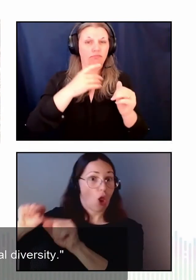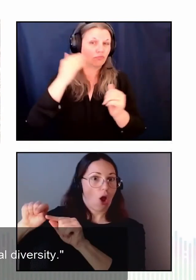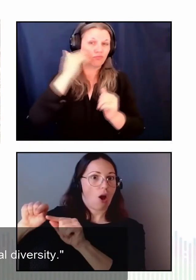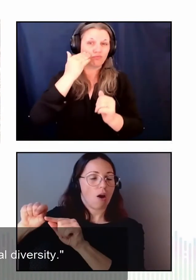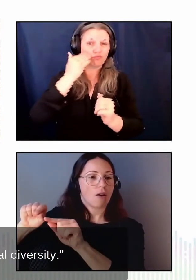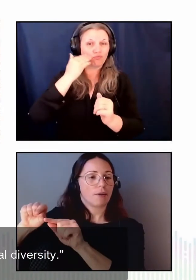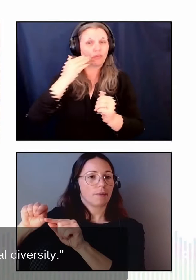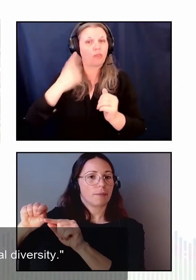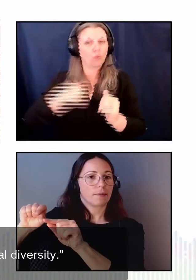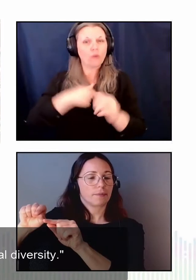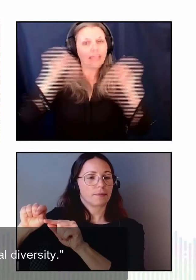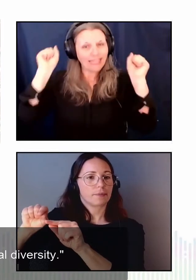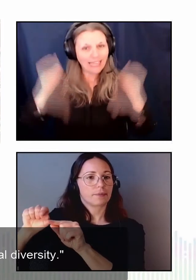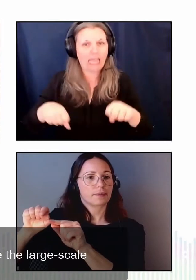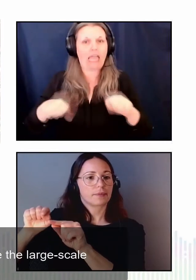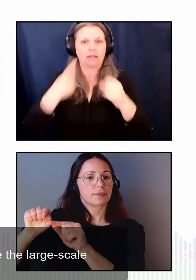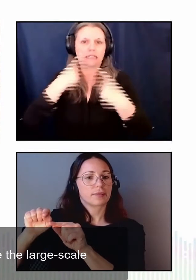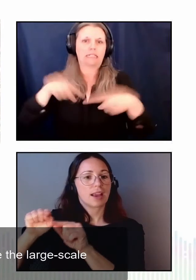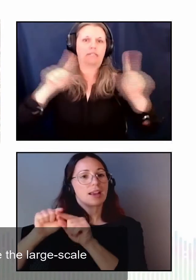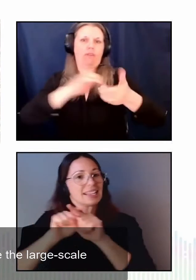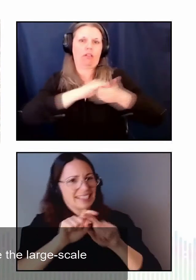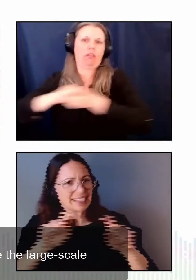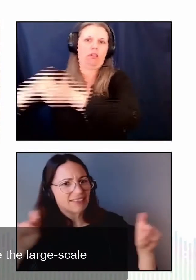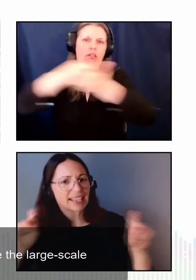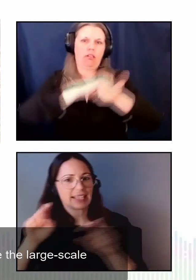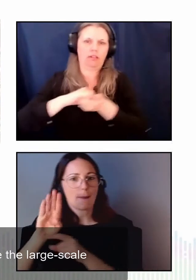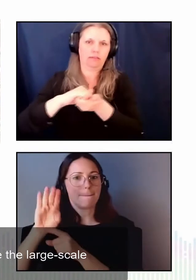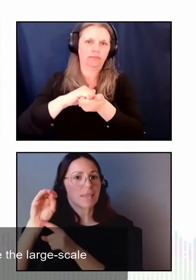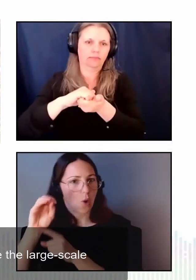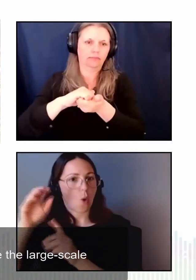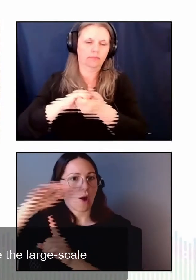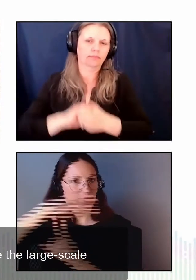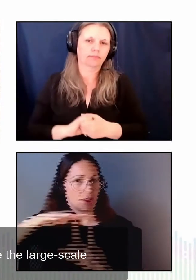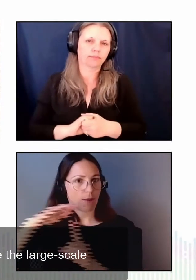thriving biological diversity. These same fundamental